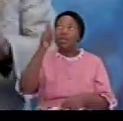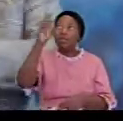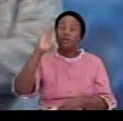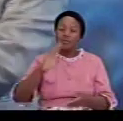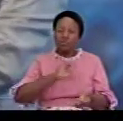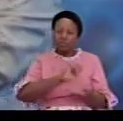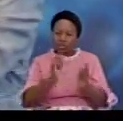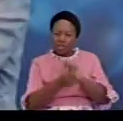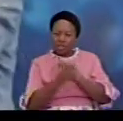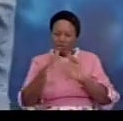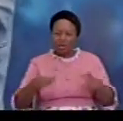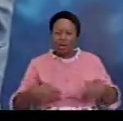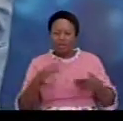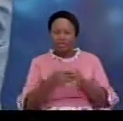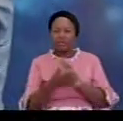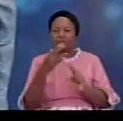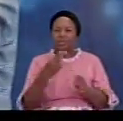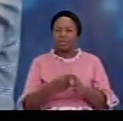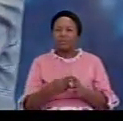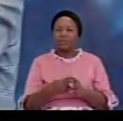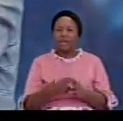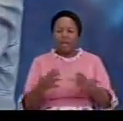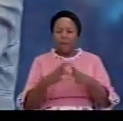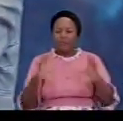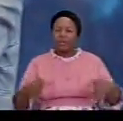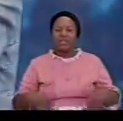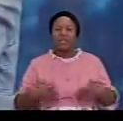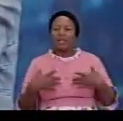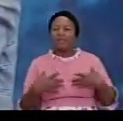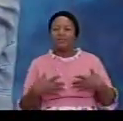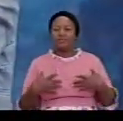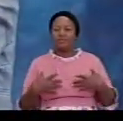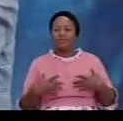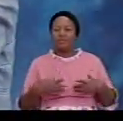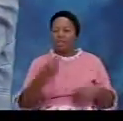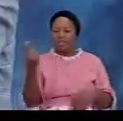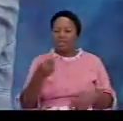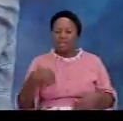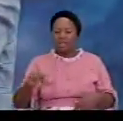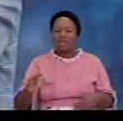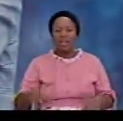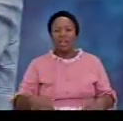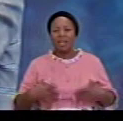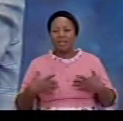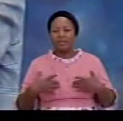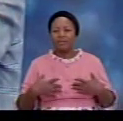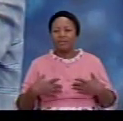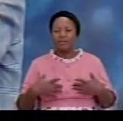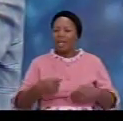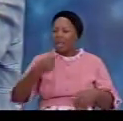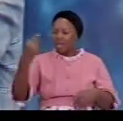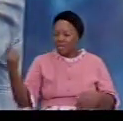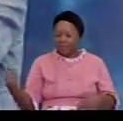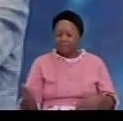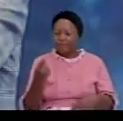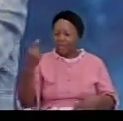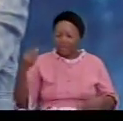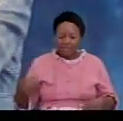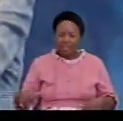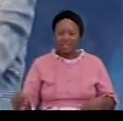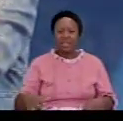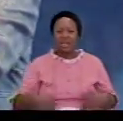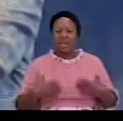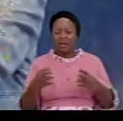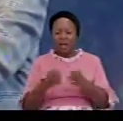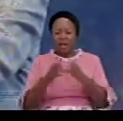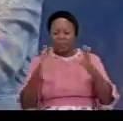life. Abundant life. Eternal life, everlasting life,